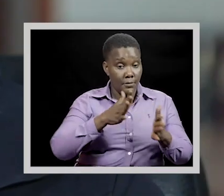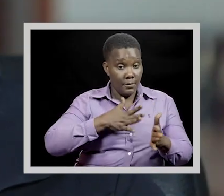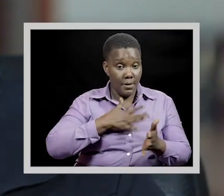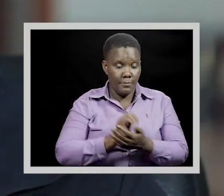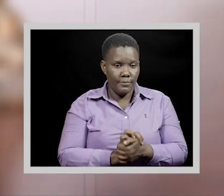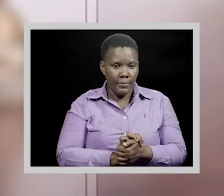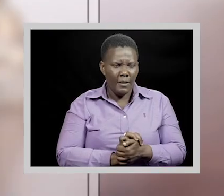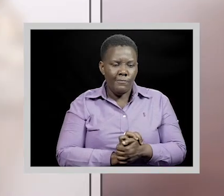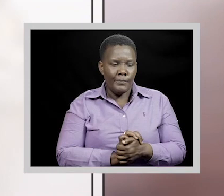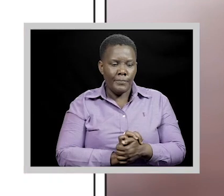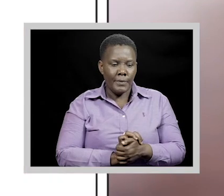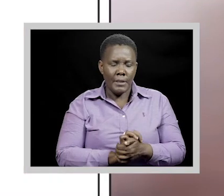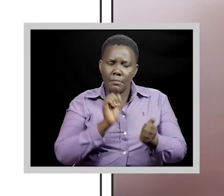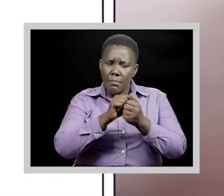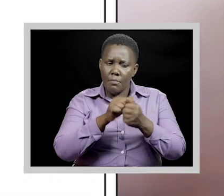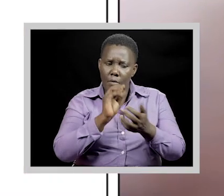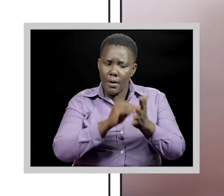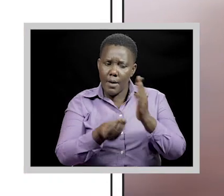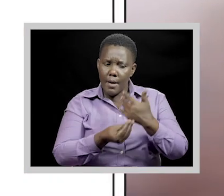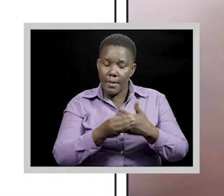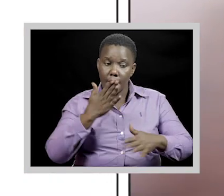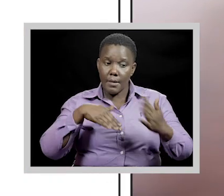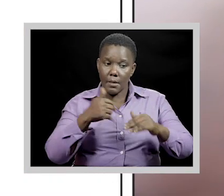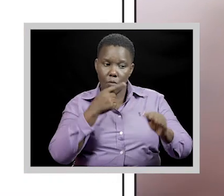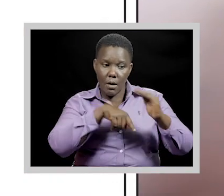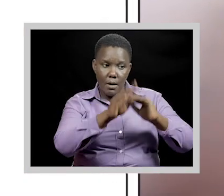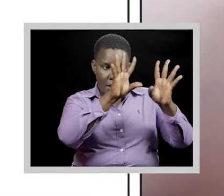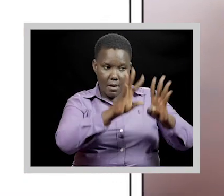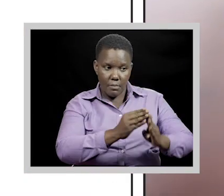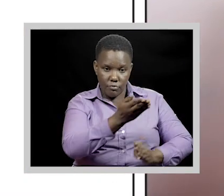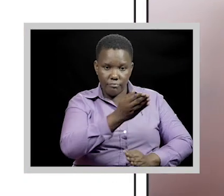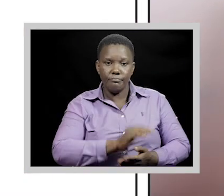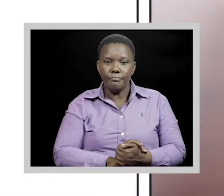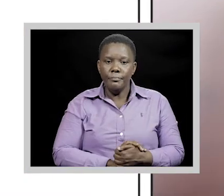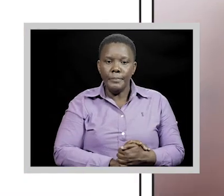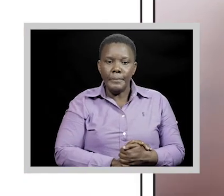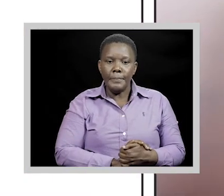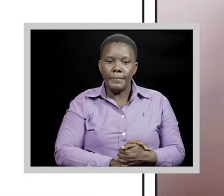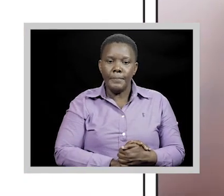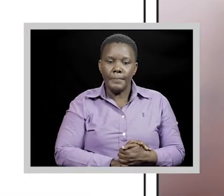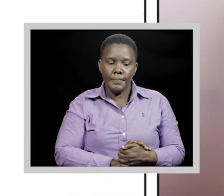let me highlight some of the contents of the social inquiry report.